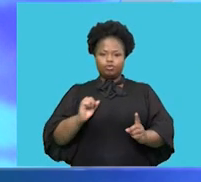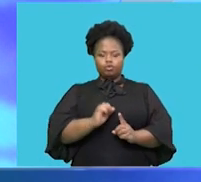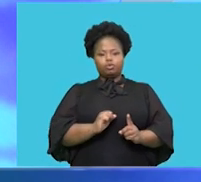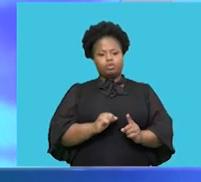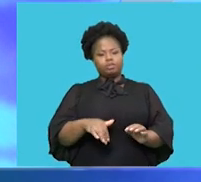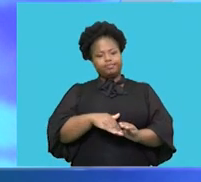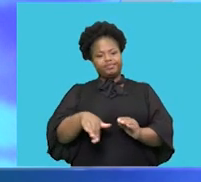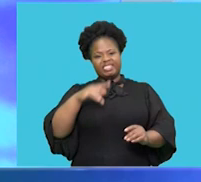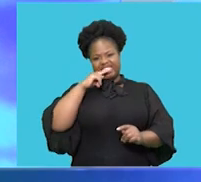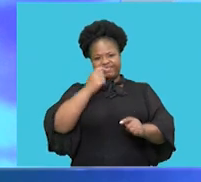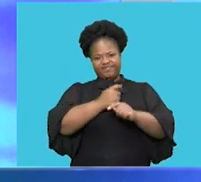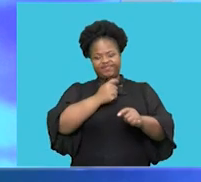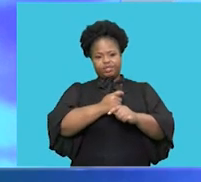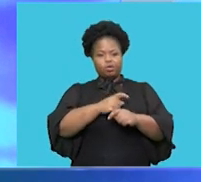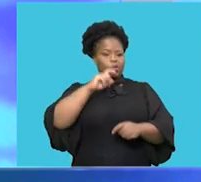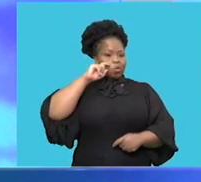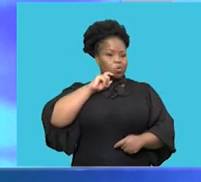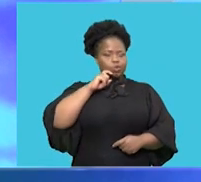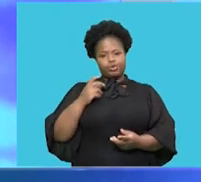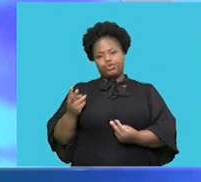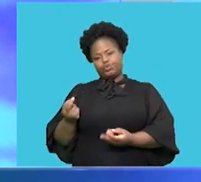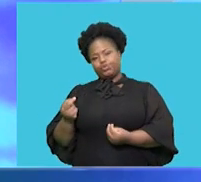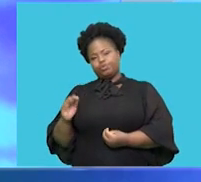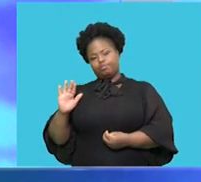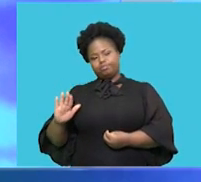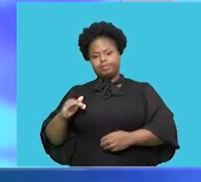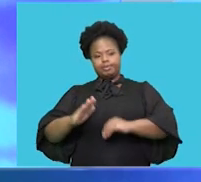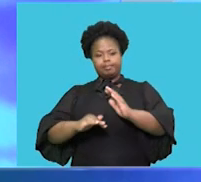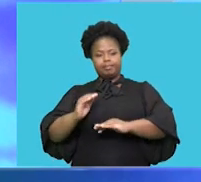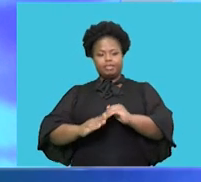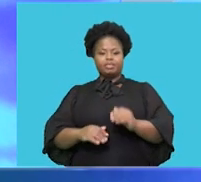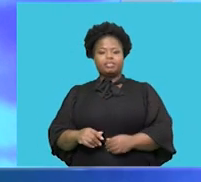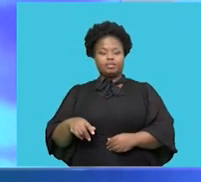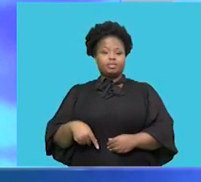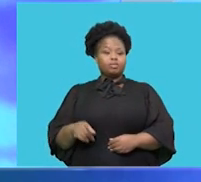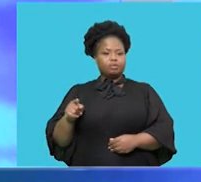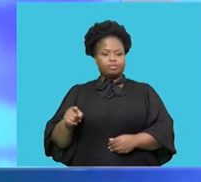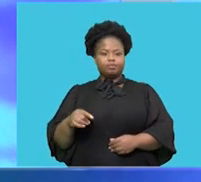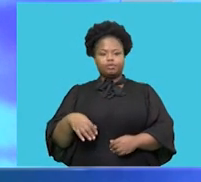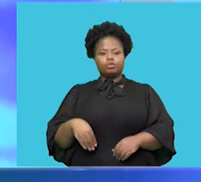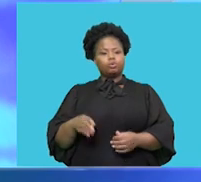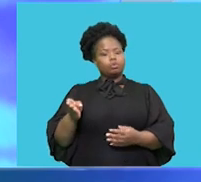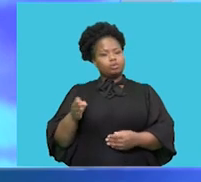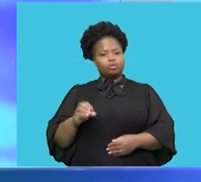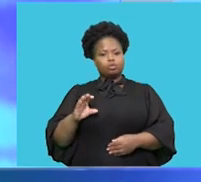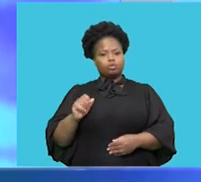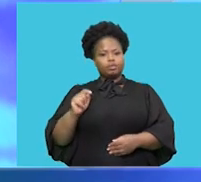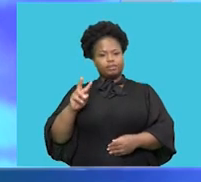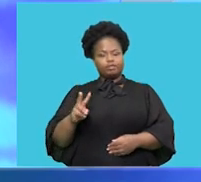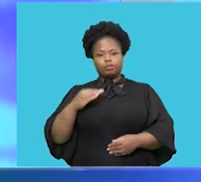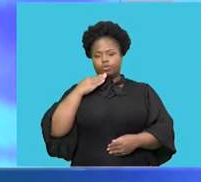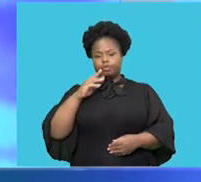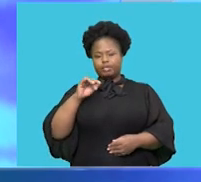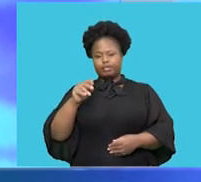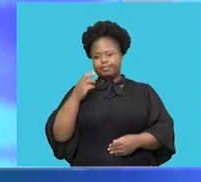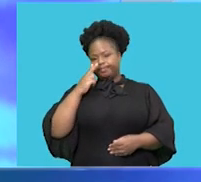bephuma kumkhukhu wabo omdala beyongena emkhukhwini omusha sha abawakhelwe. Intatheli-ke yezindaba zeSoweto TV umanini mrolo